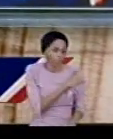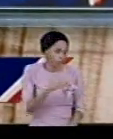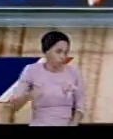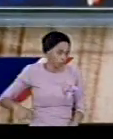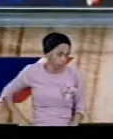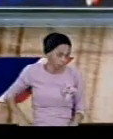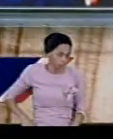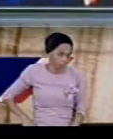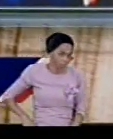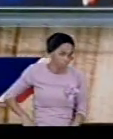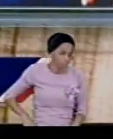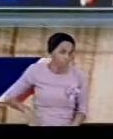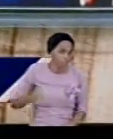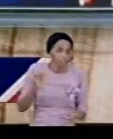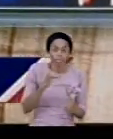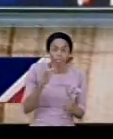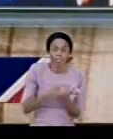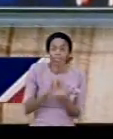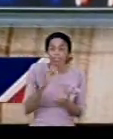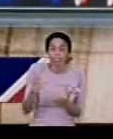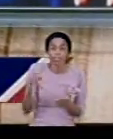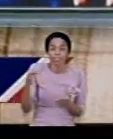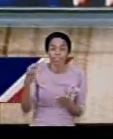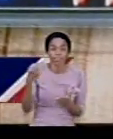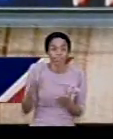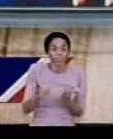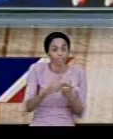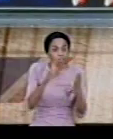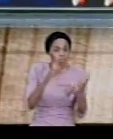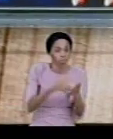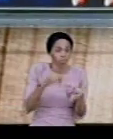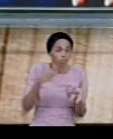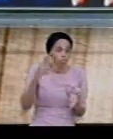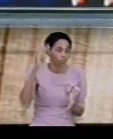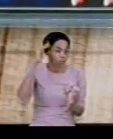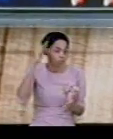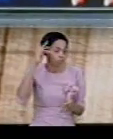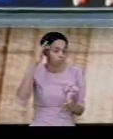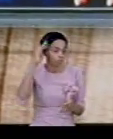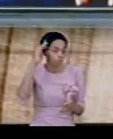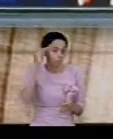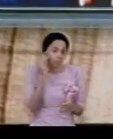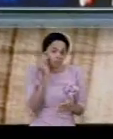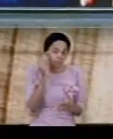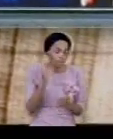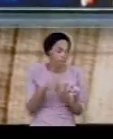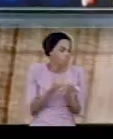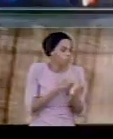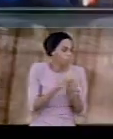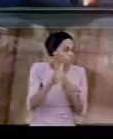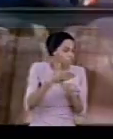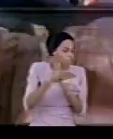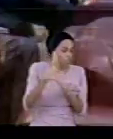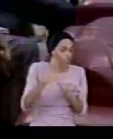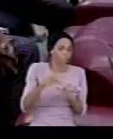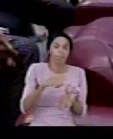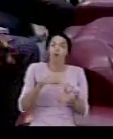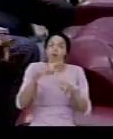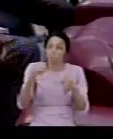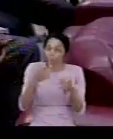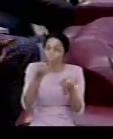the law of Moses, the law that passed away. And when you come to